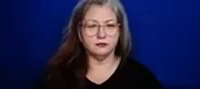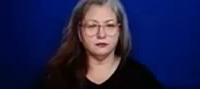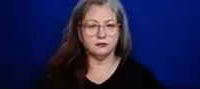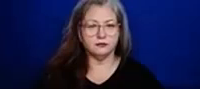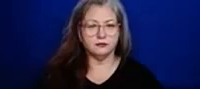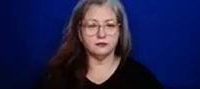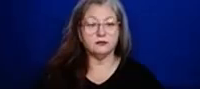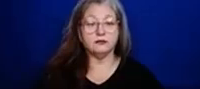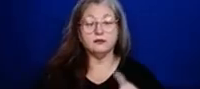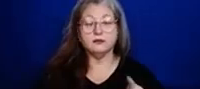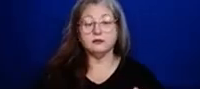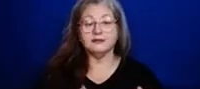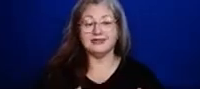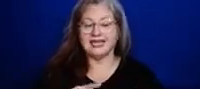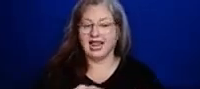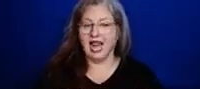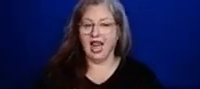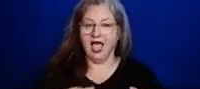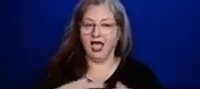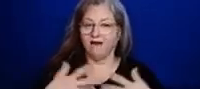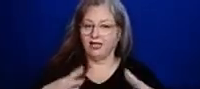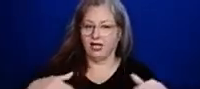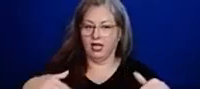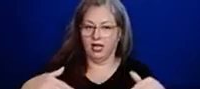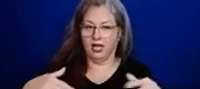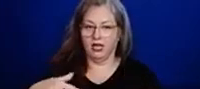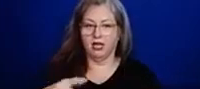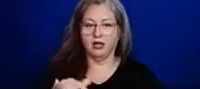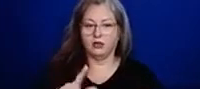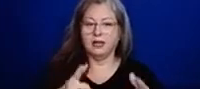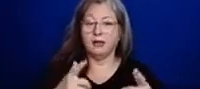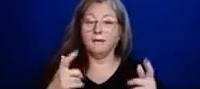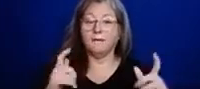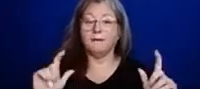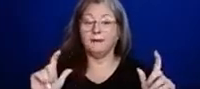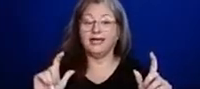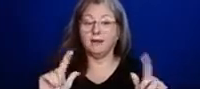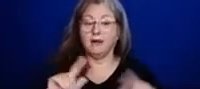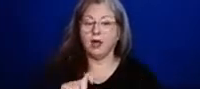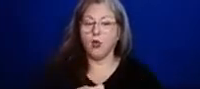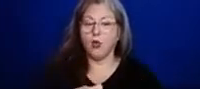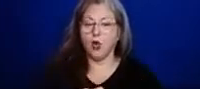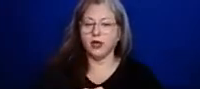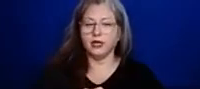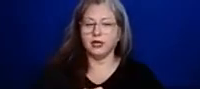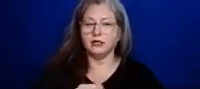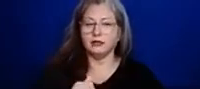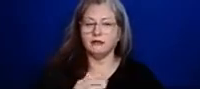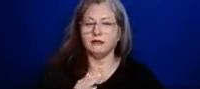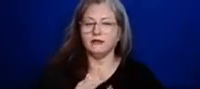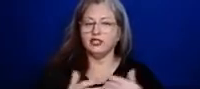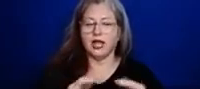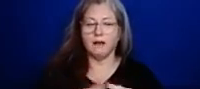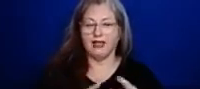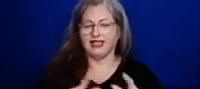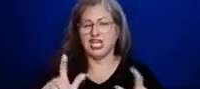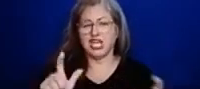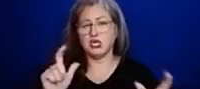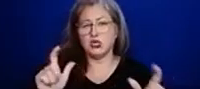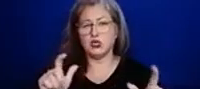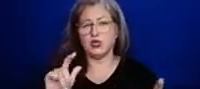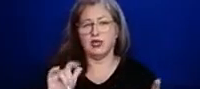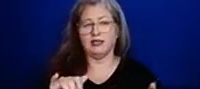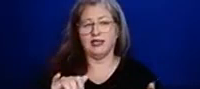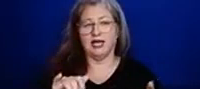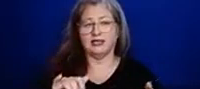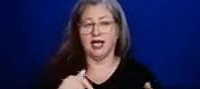This is one that I haven't finished. It's a big piece. I am finishing right now this one, and it's huge. It's well, no, it's not